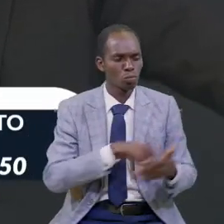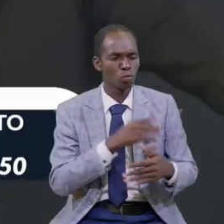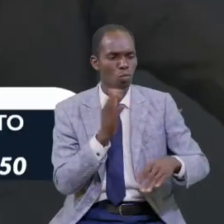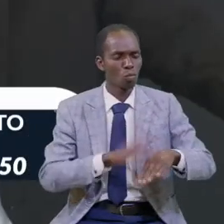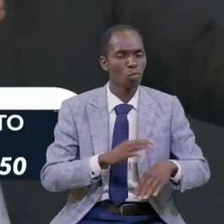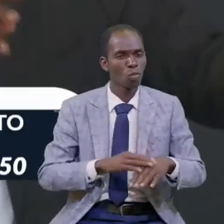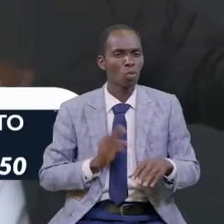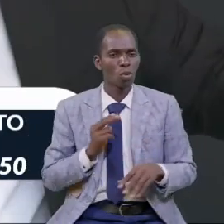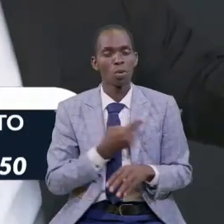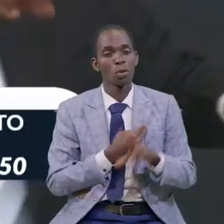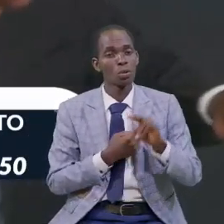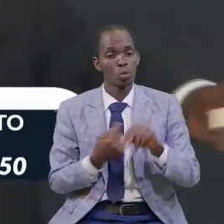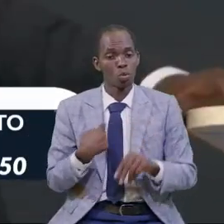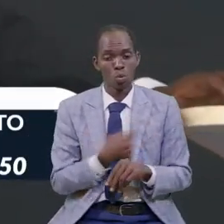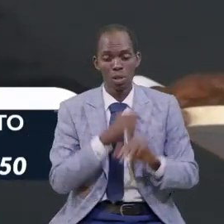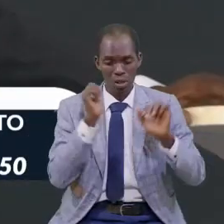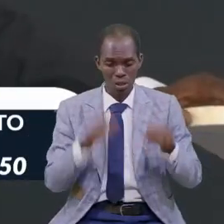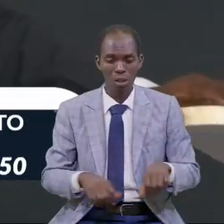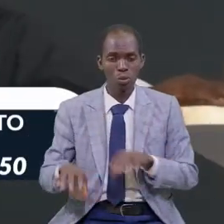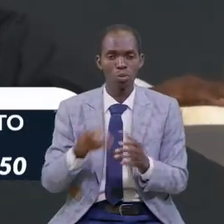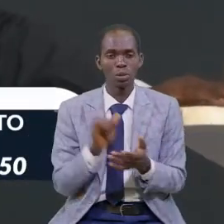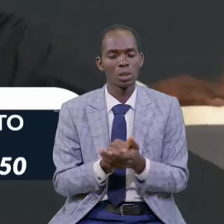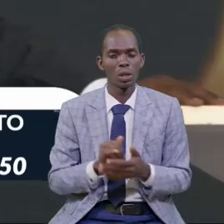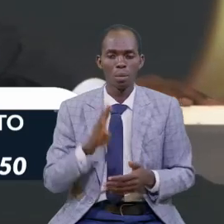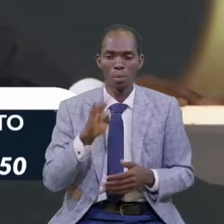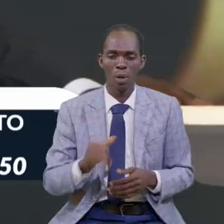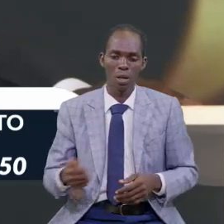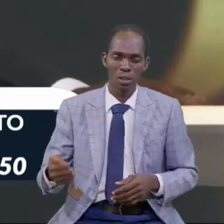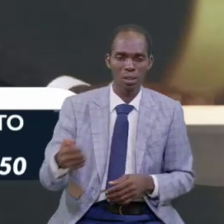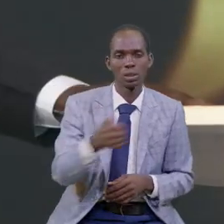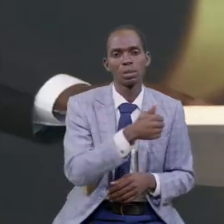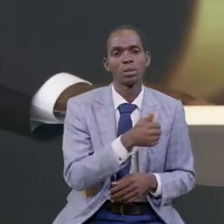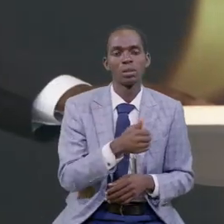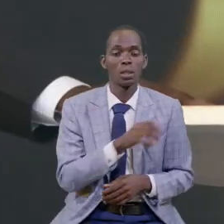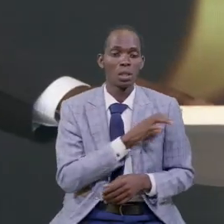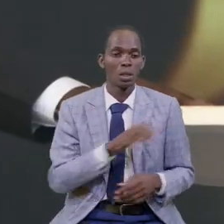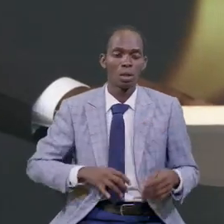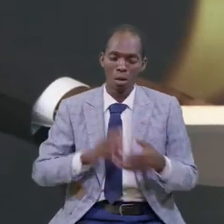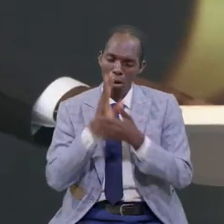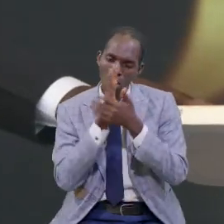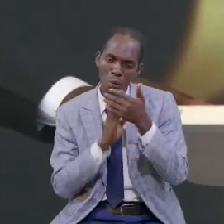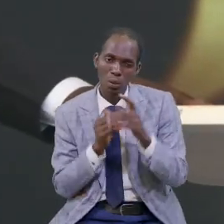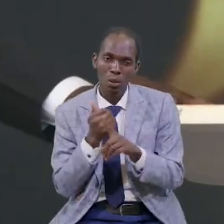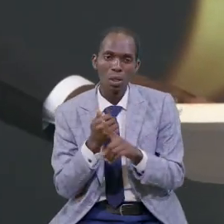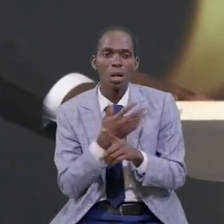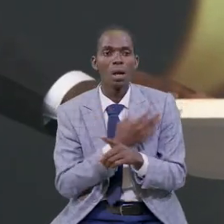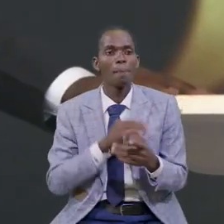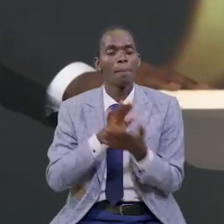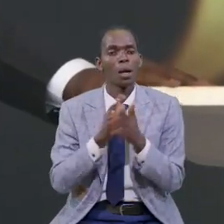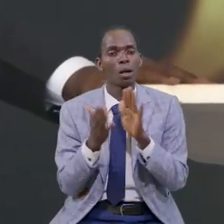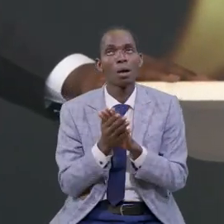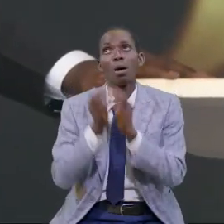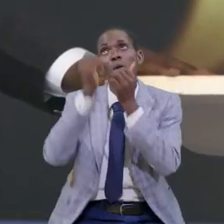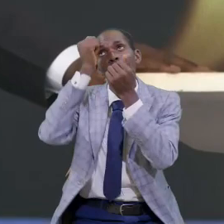by ourselves. He humbled himself and became obedient unto